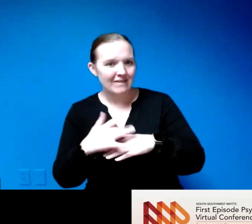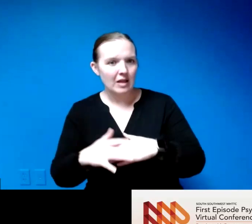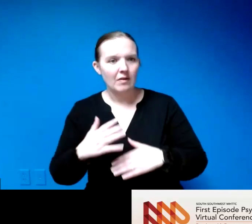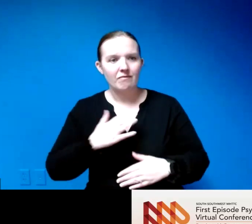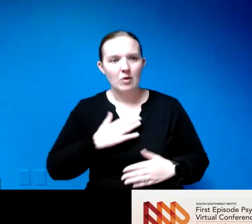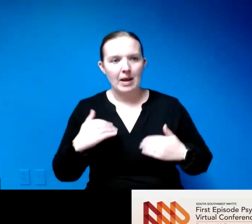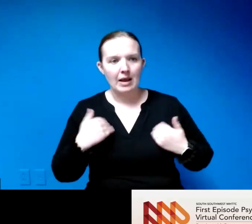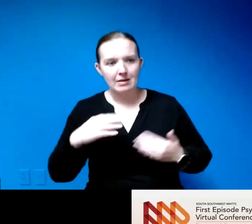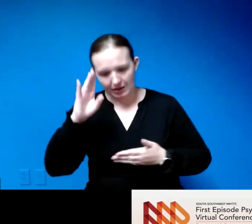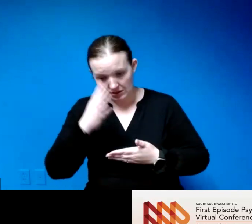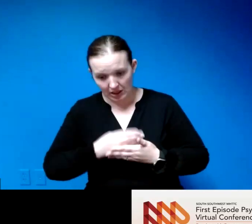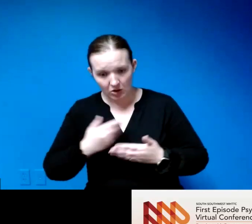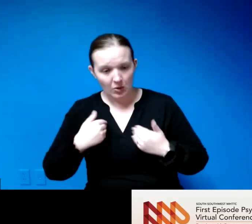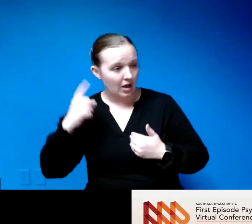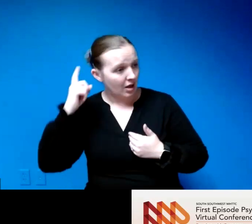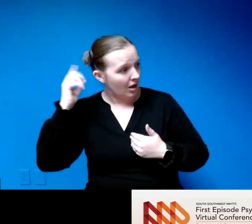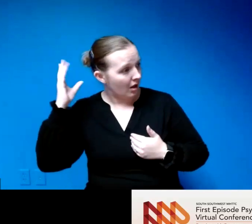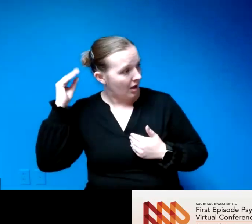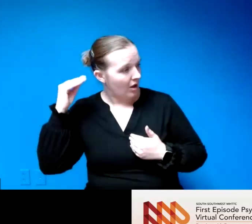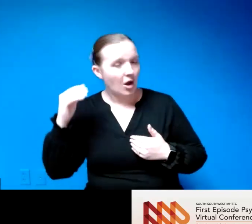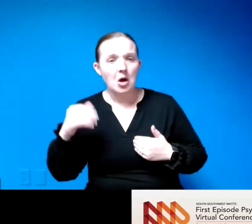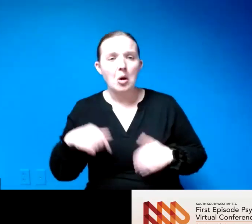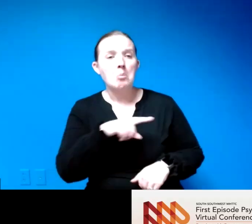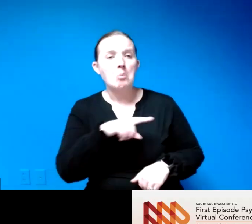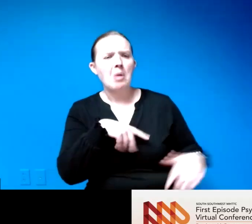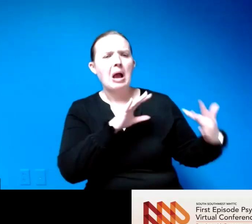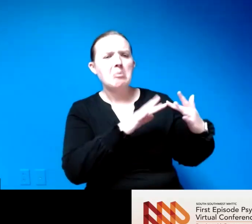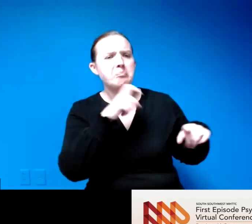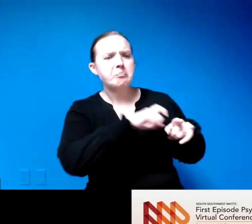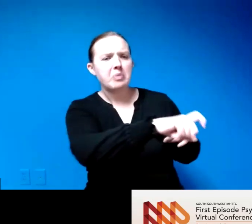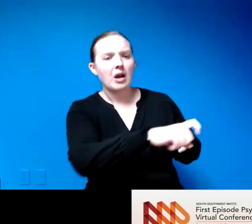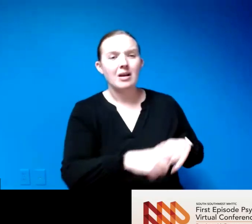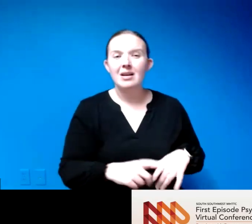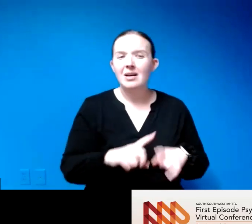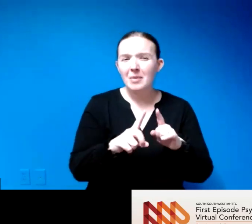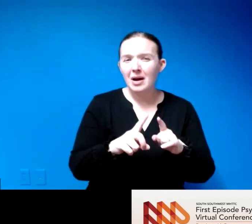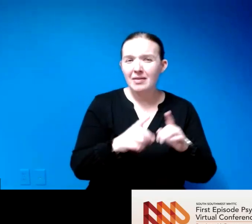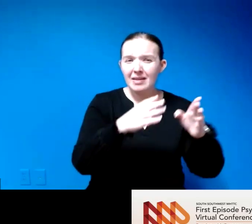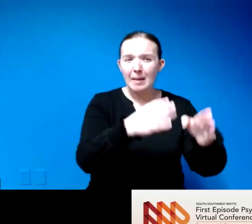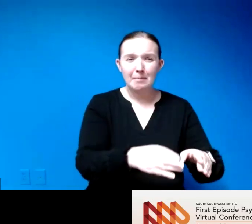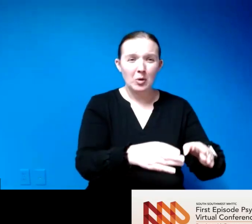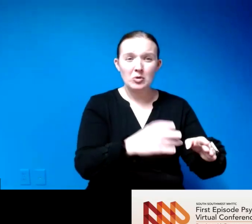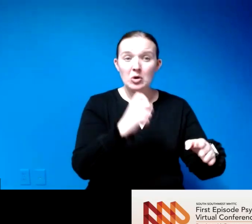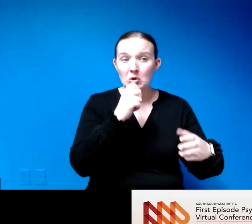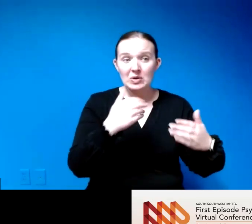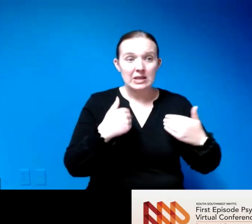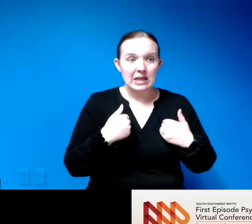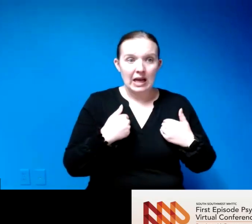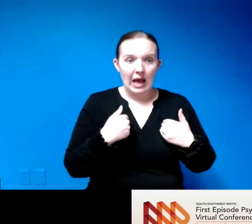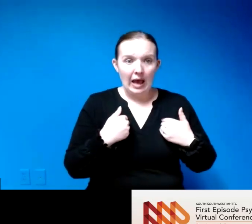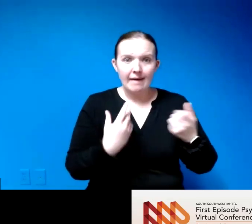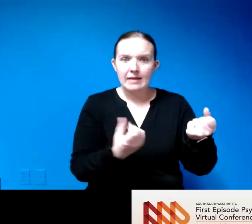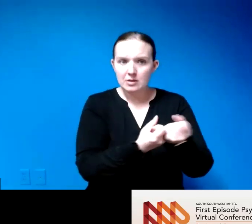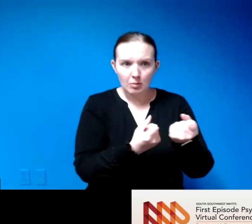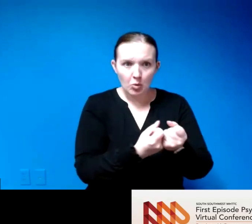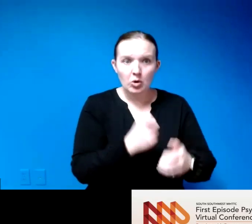who's hearing voices. Oh, at the center, I'm gonna give them a call. But what about the person who doesn't have that cultural capital, who